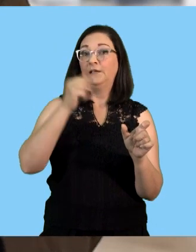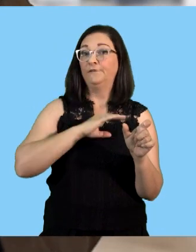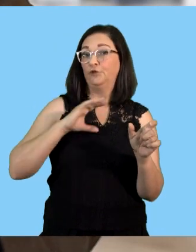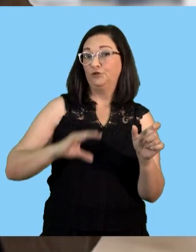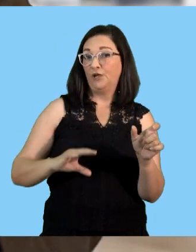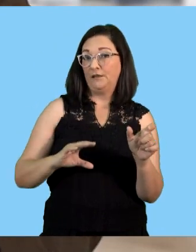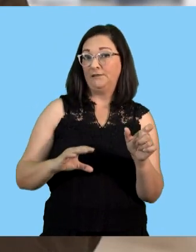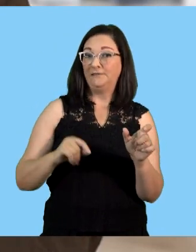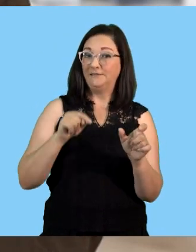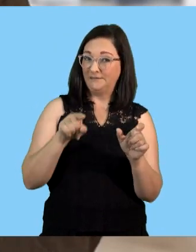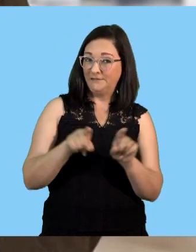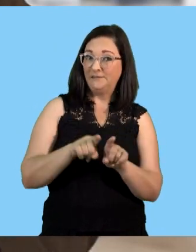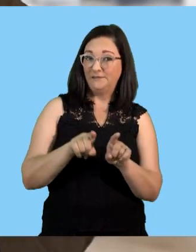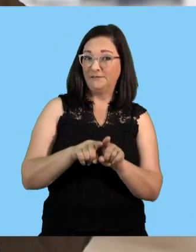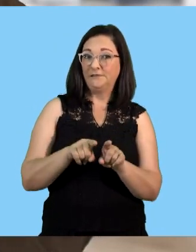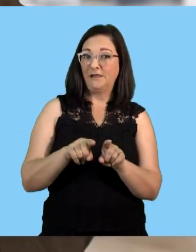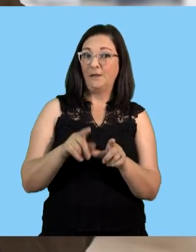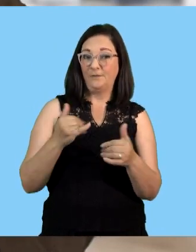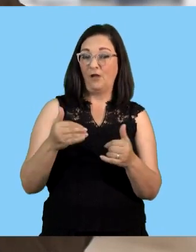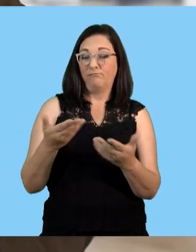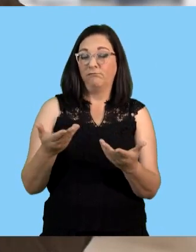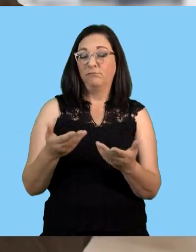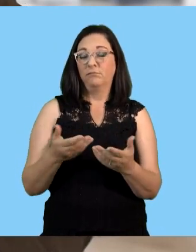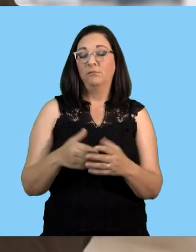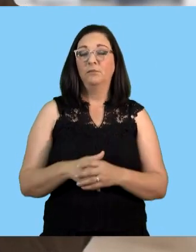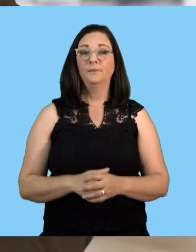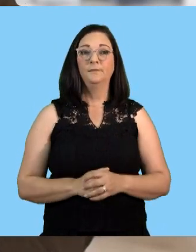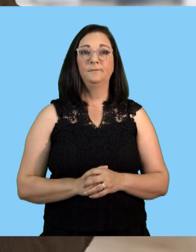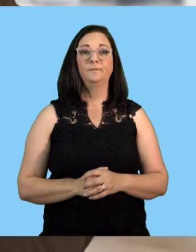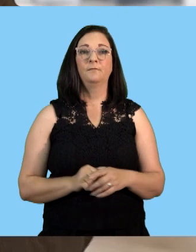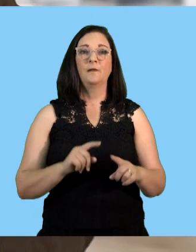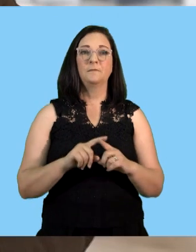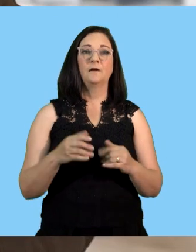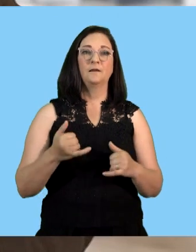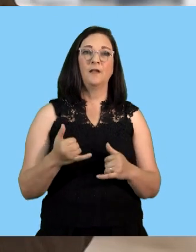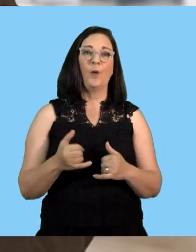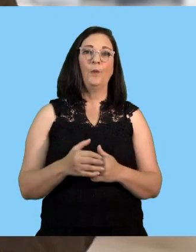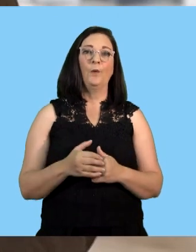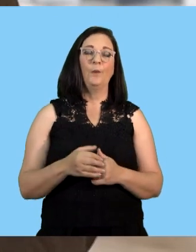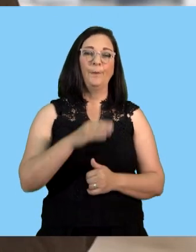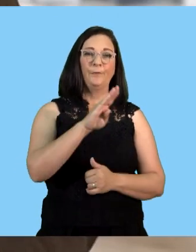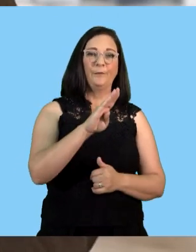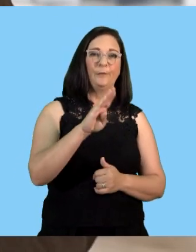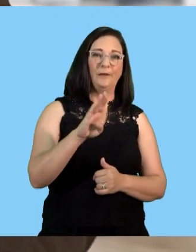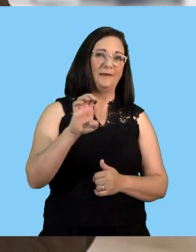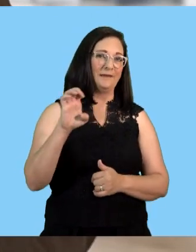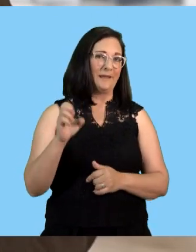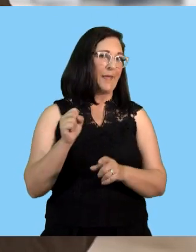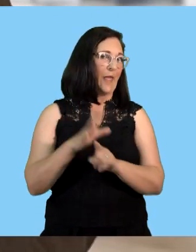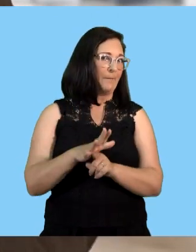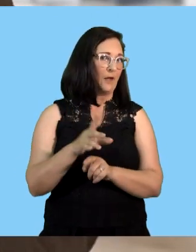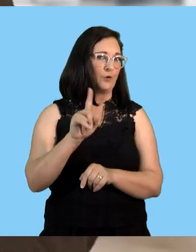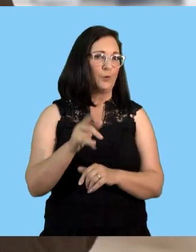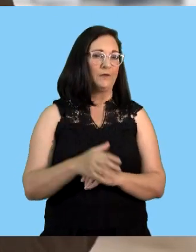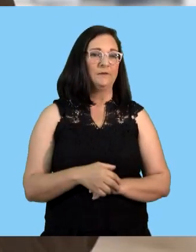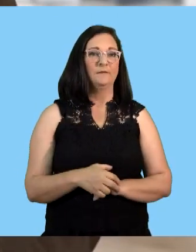to Chinese, for that matter, in this particular context. Right, so what are the impacts of the BBBEE